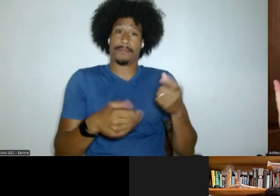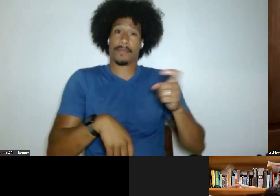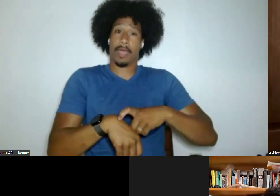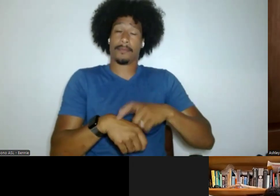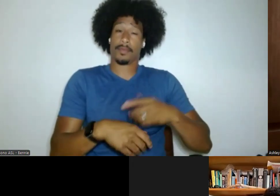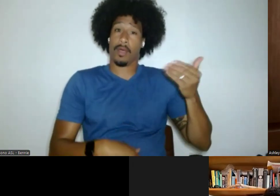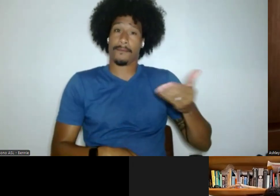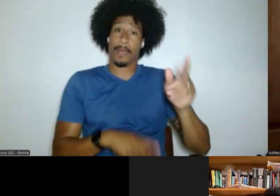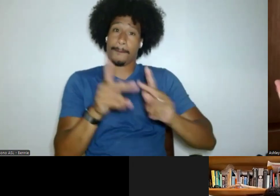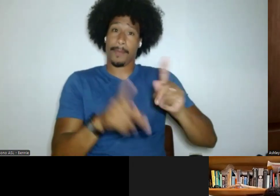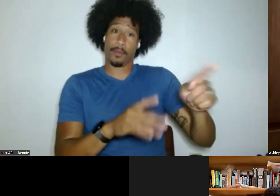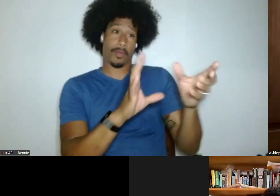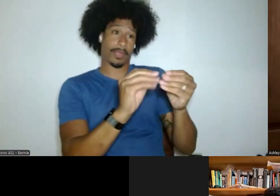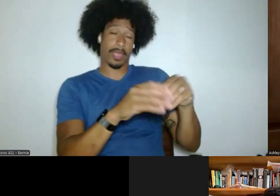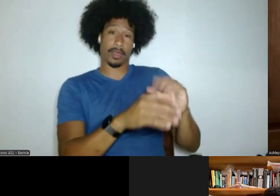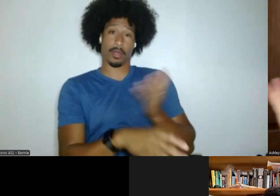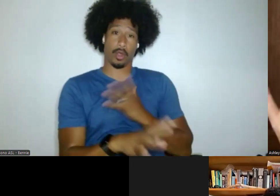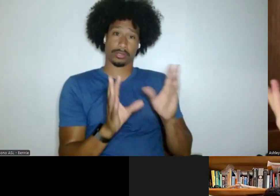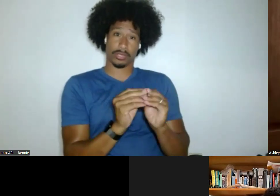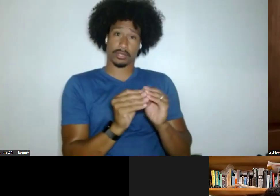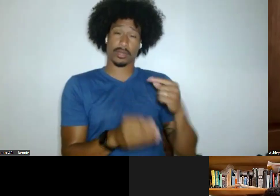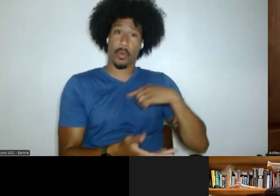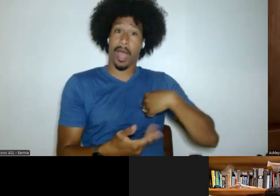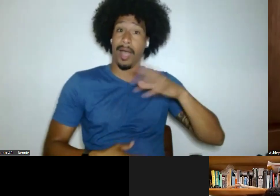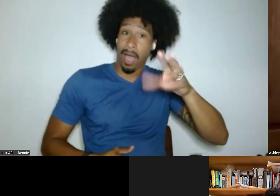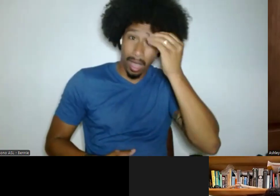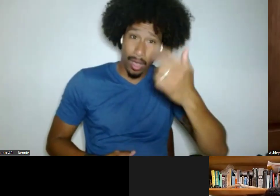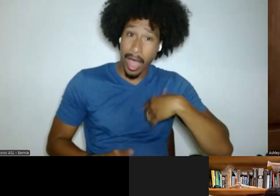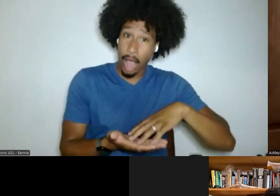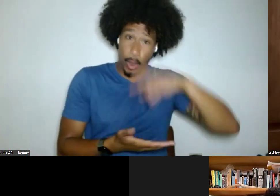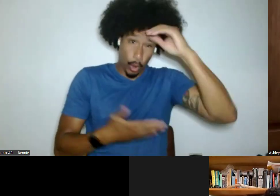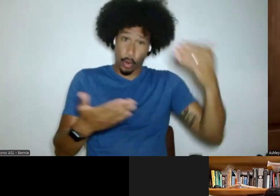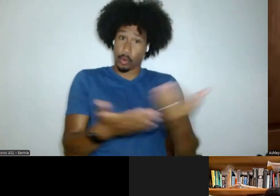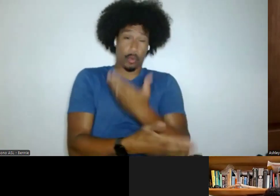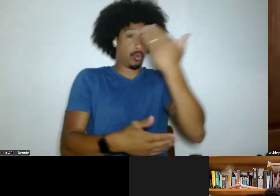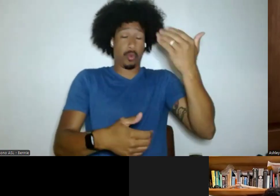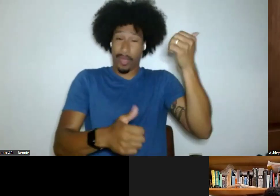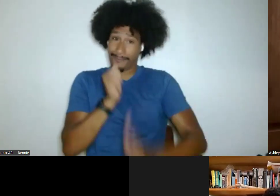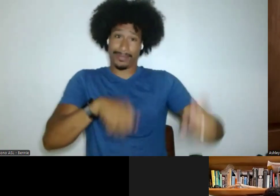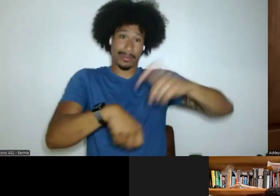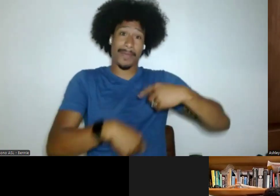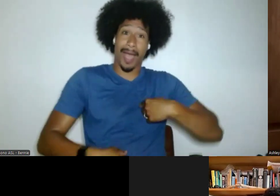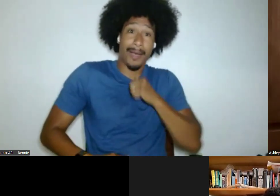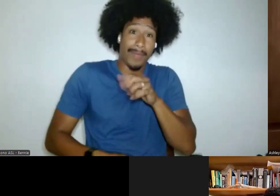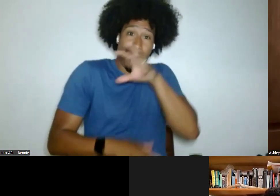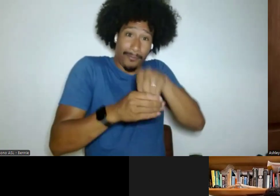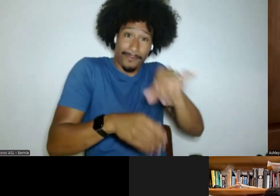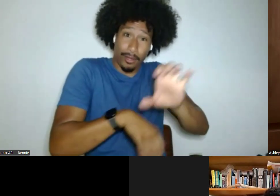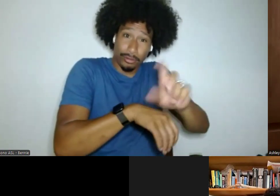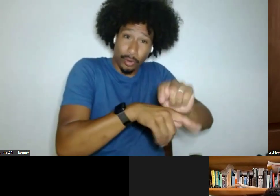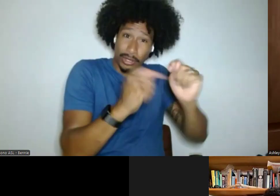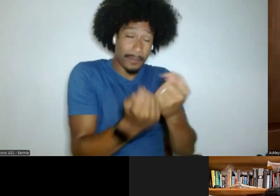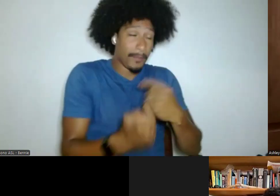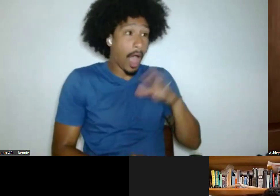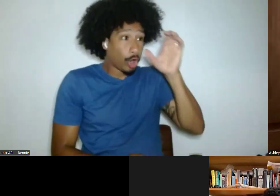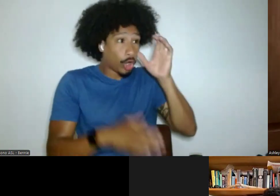we learn new things from, like, I learn things every time, and I'm not one of the consultants. I'm setting it up. I get to listen to all the conversations. It's even better.